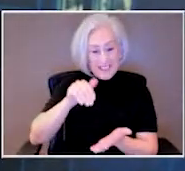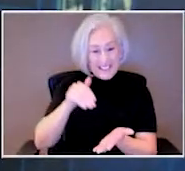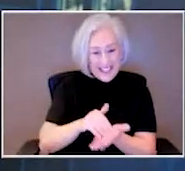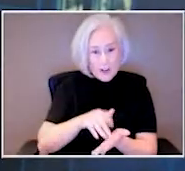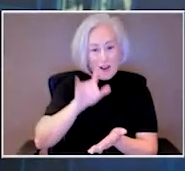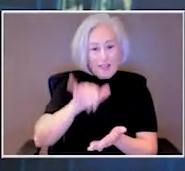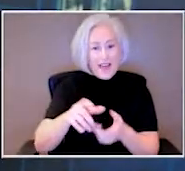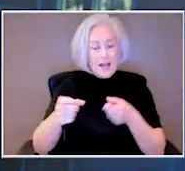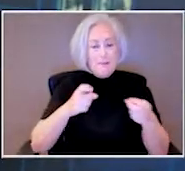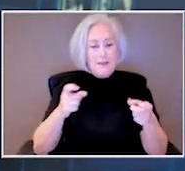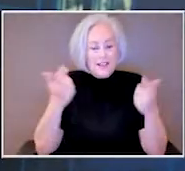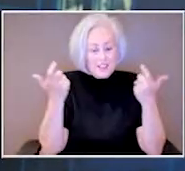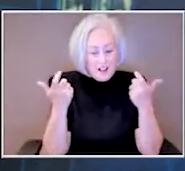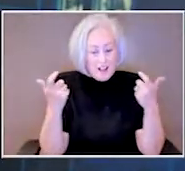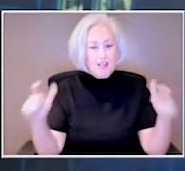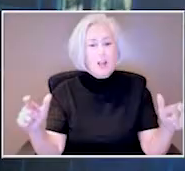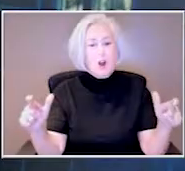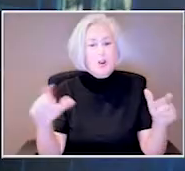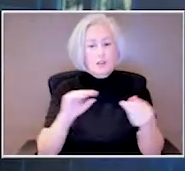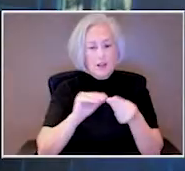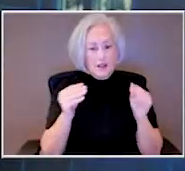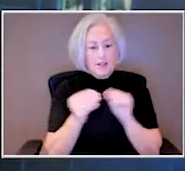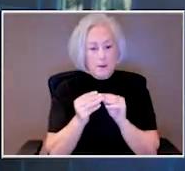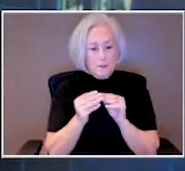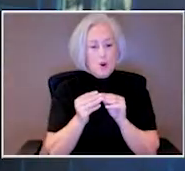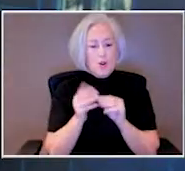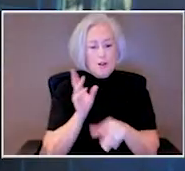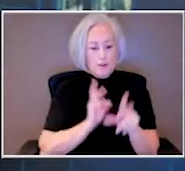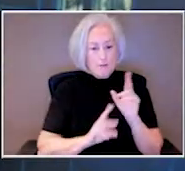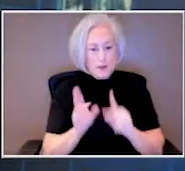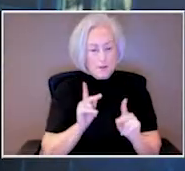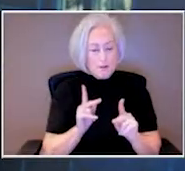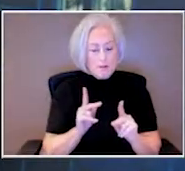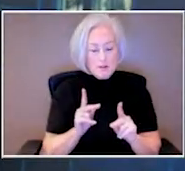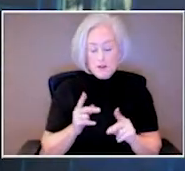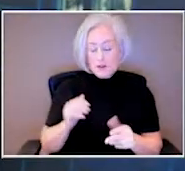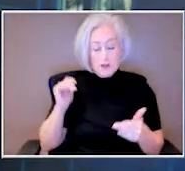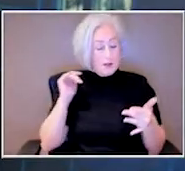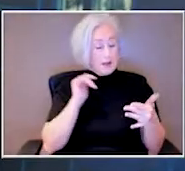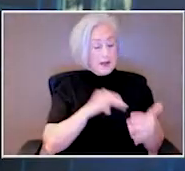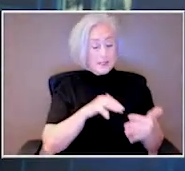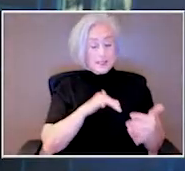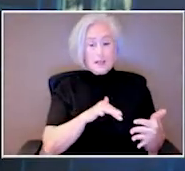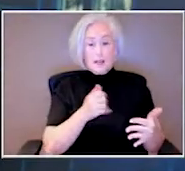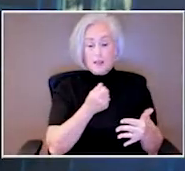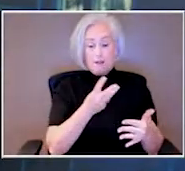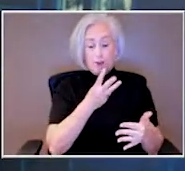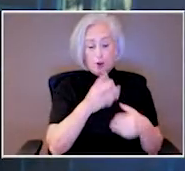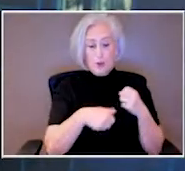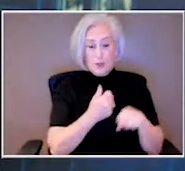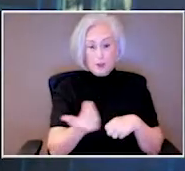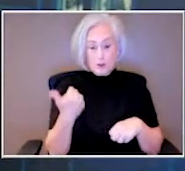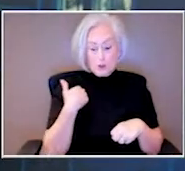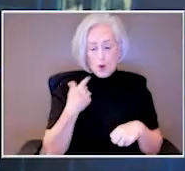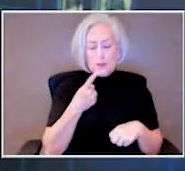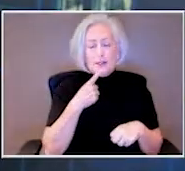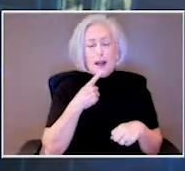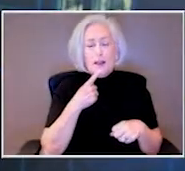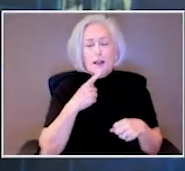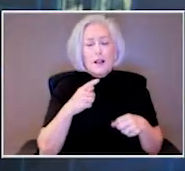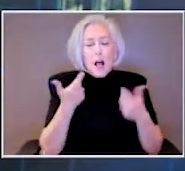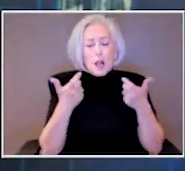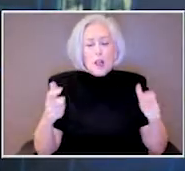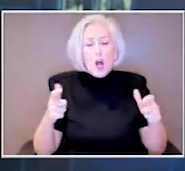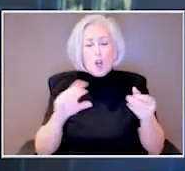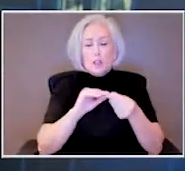large volumes. There was a study done a few years ago that looked at what is a large volume of sarcoma for a center, and that number